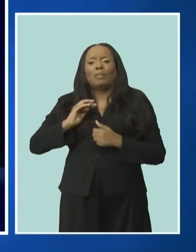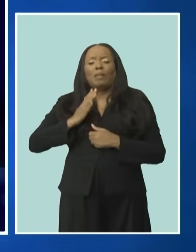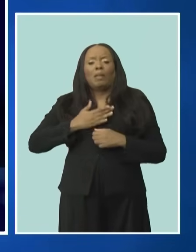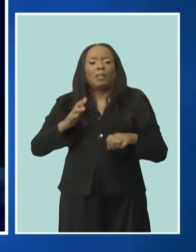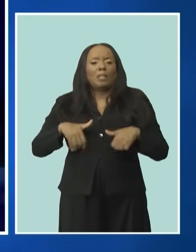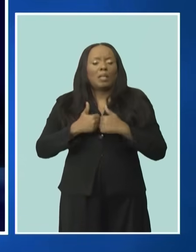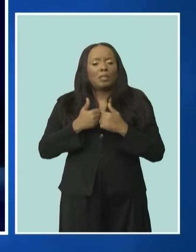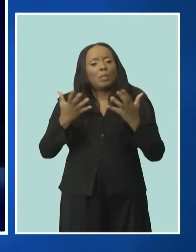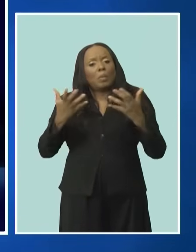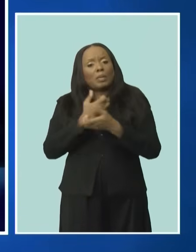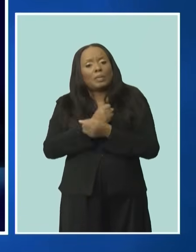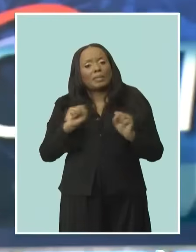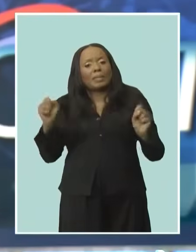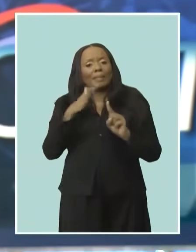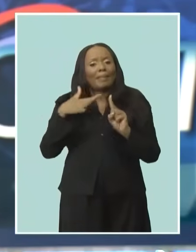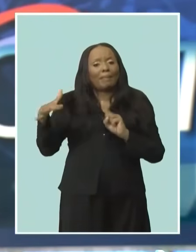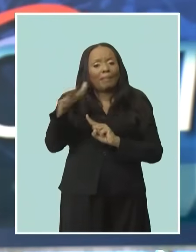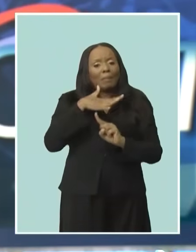environment for all.